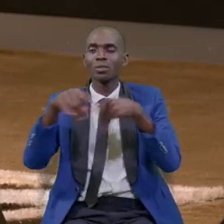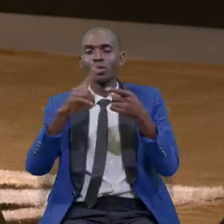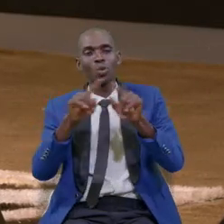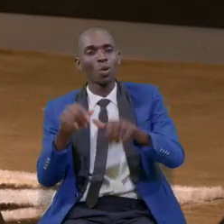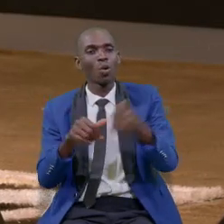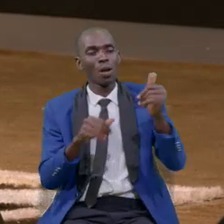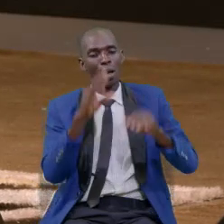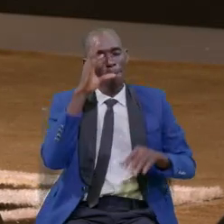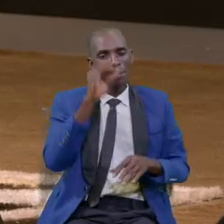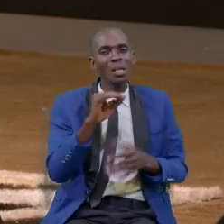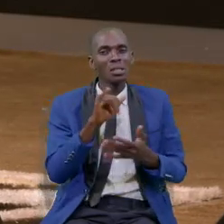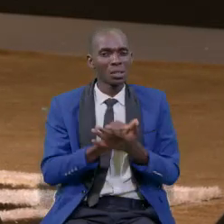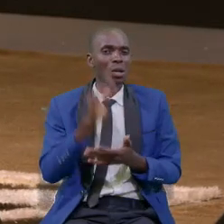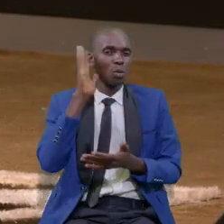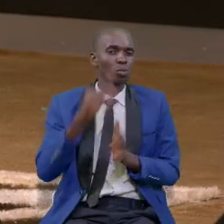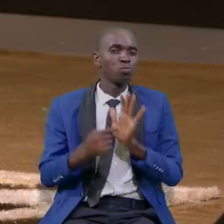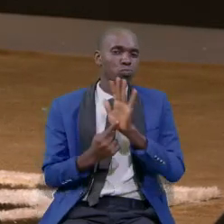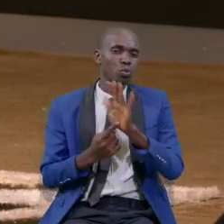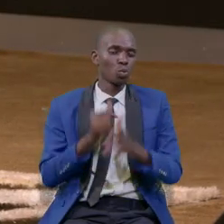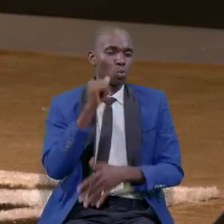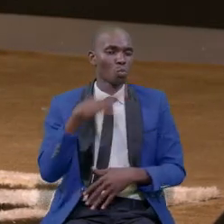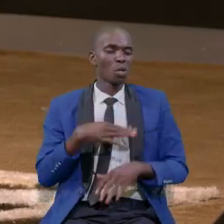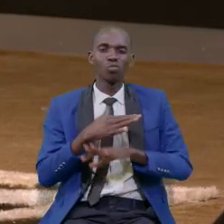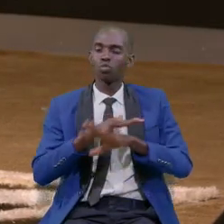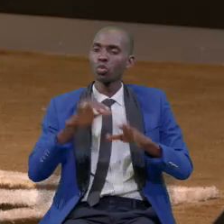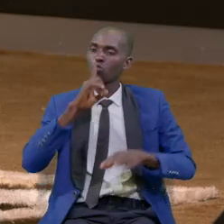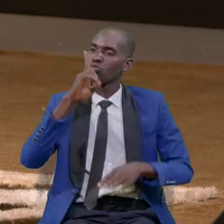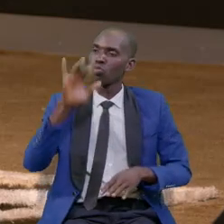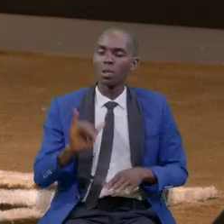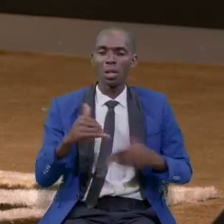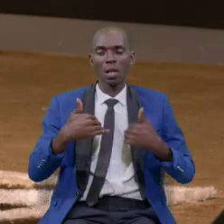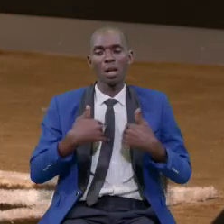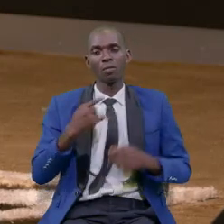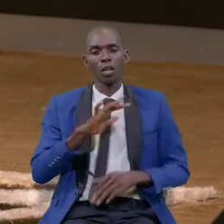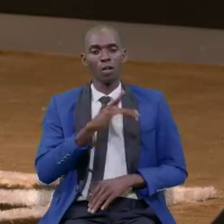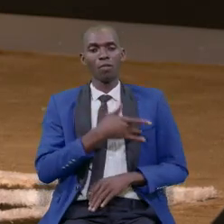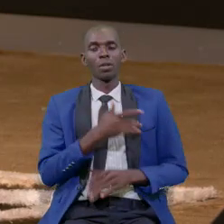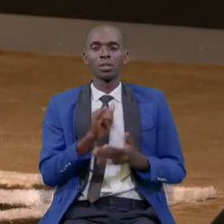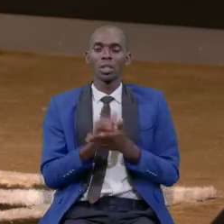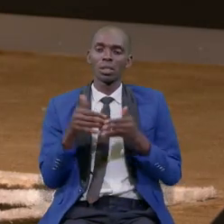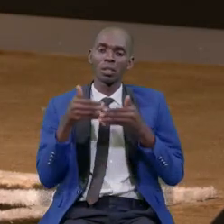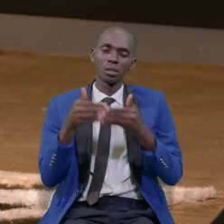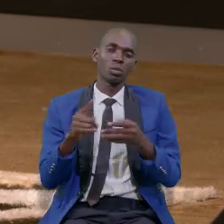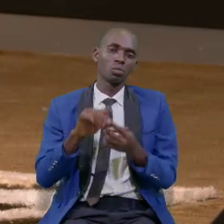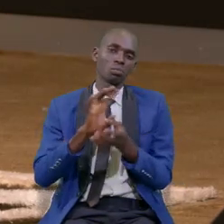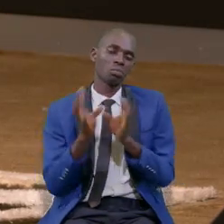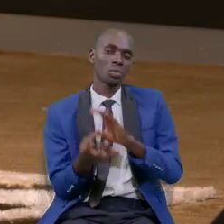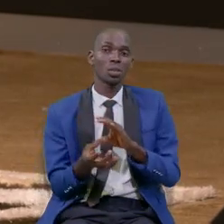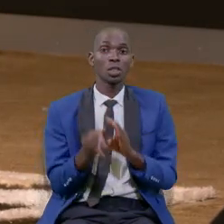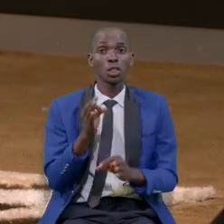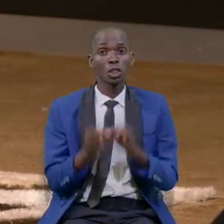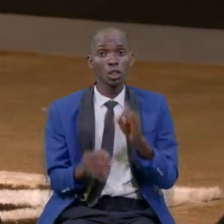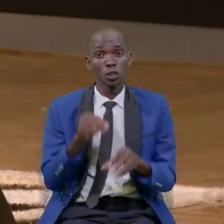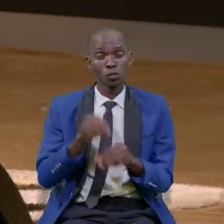show she didn't really have the conviction that leads to conversion. If you in your life, if your